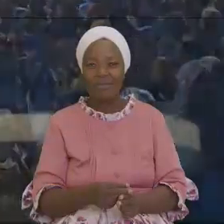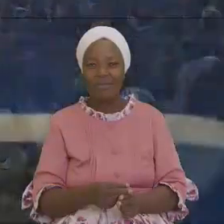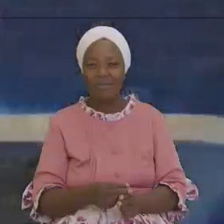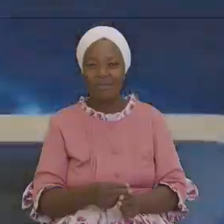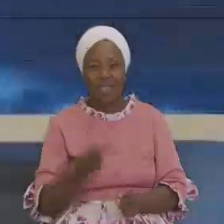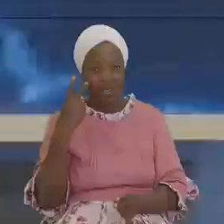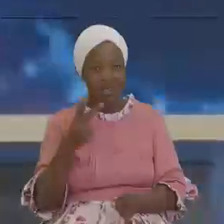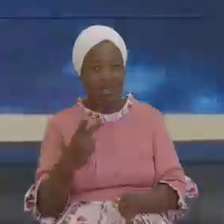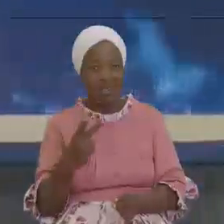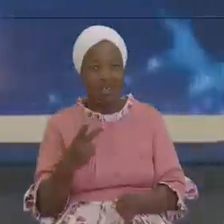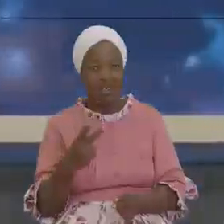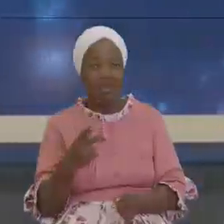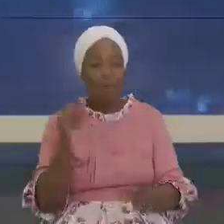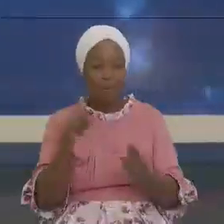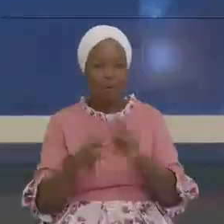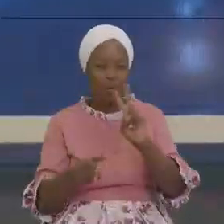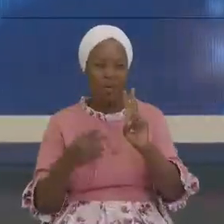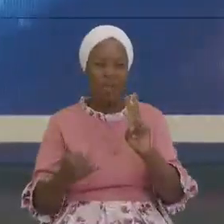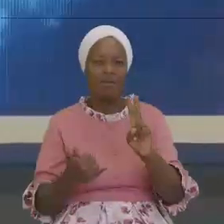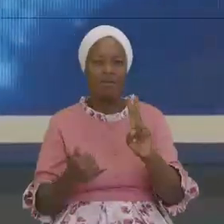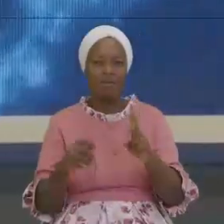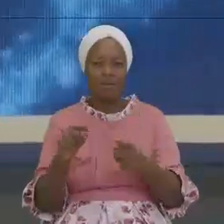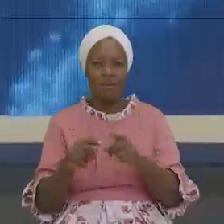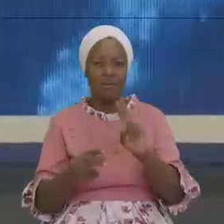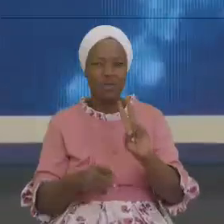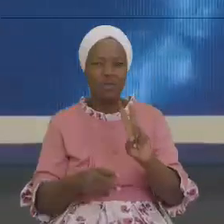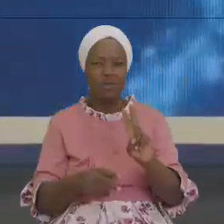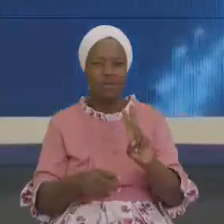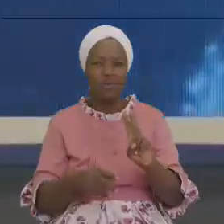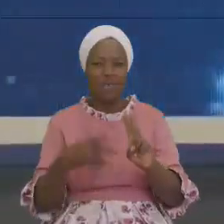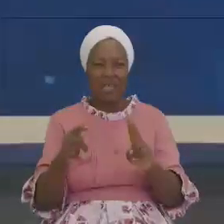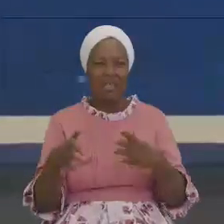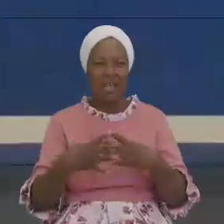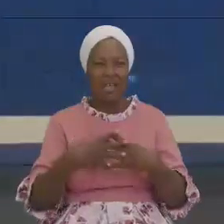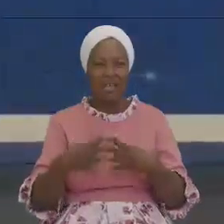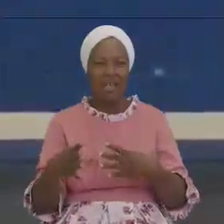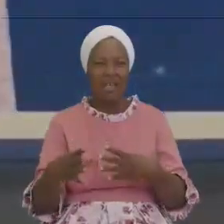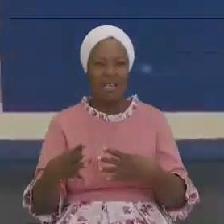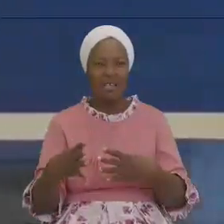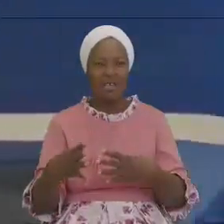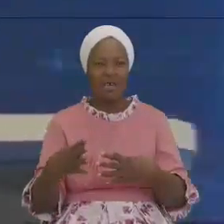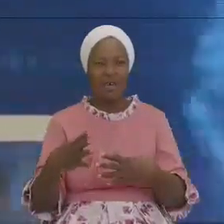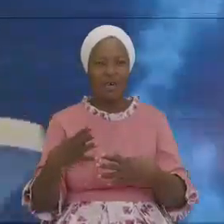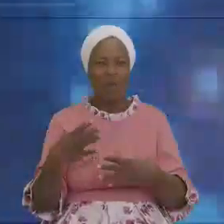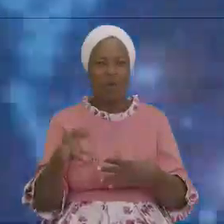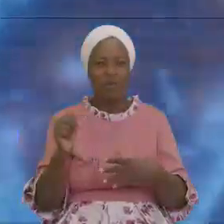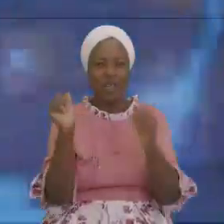Look at my point number two here. The cage of the abated